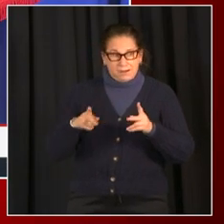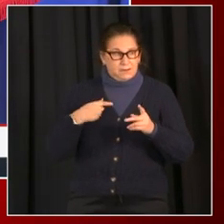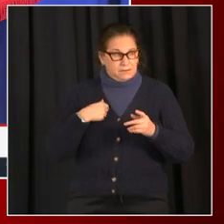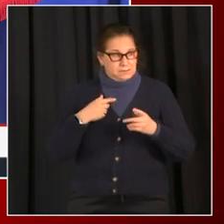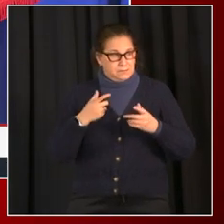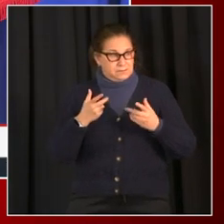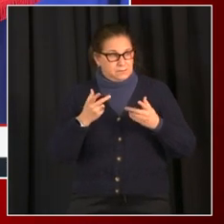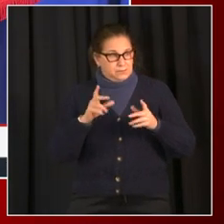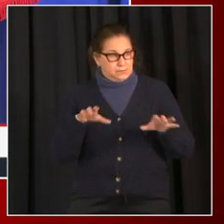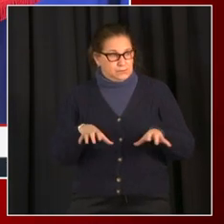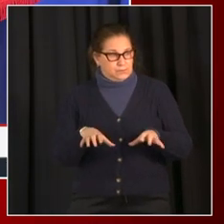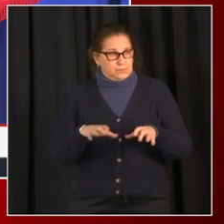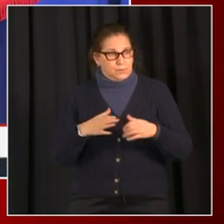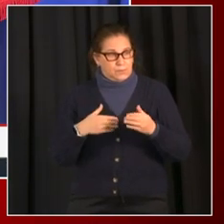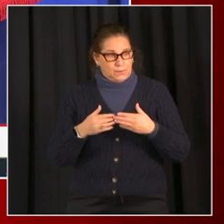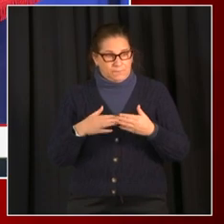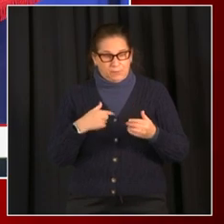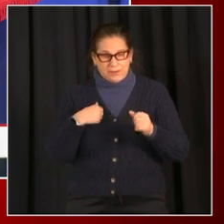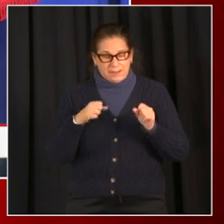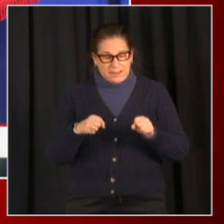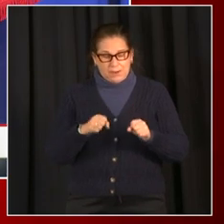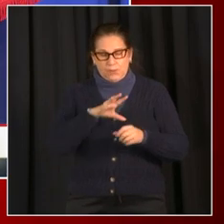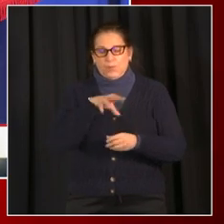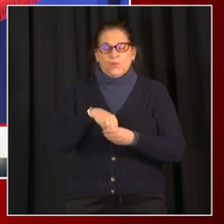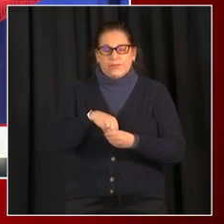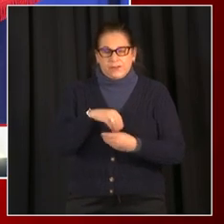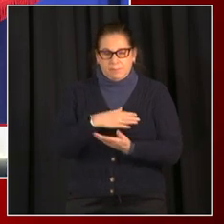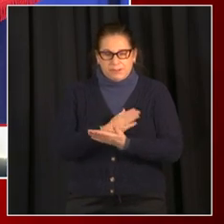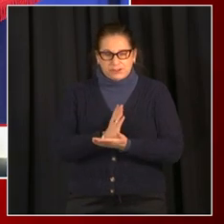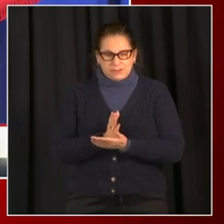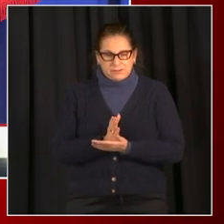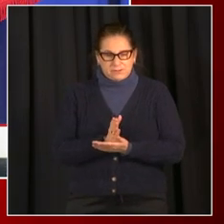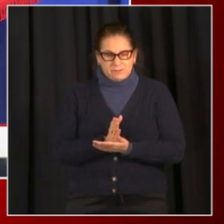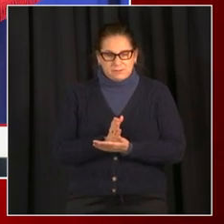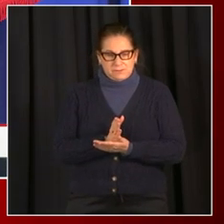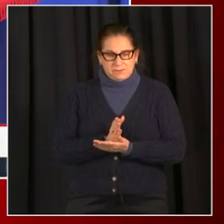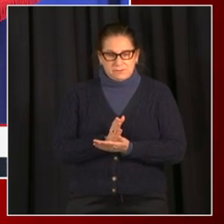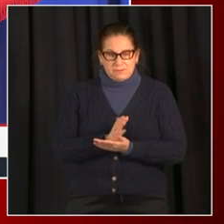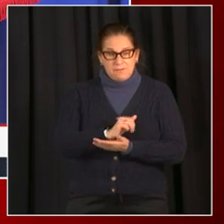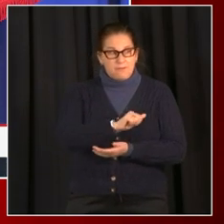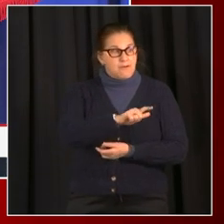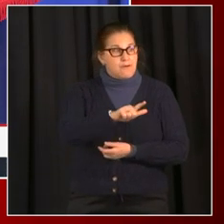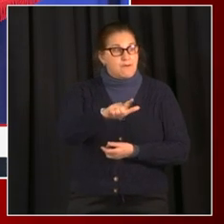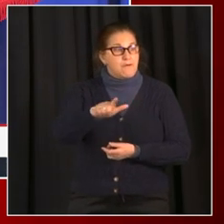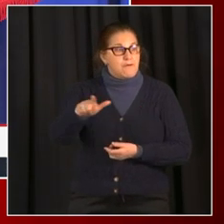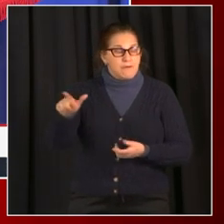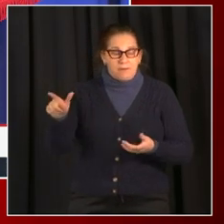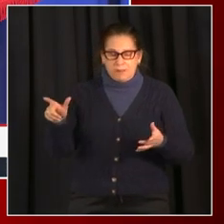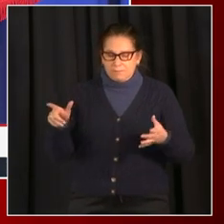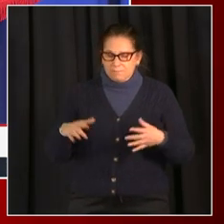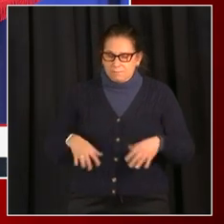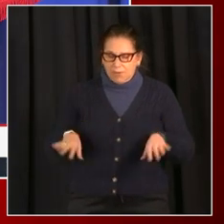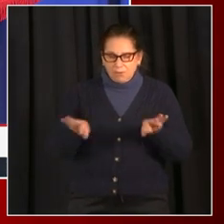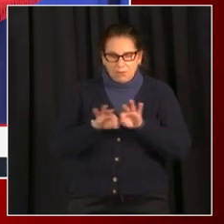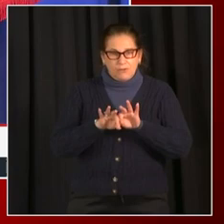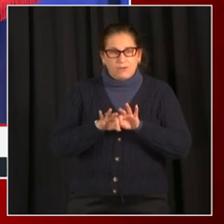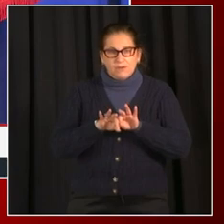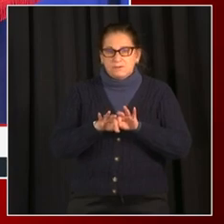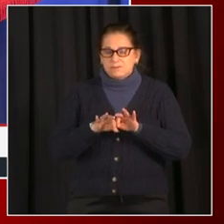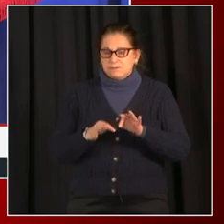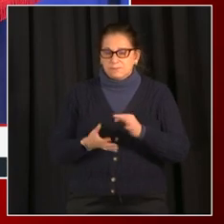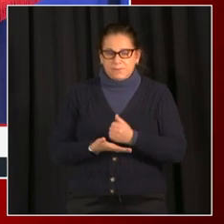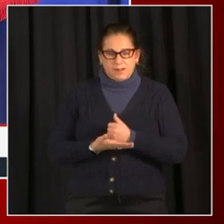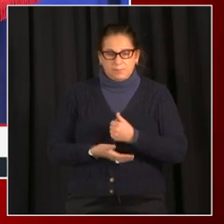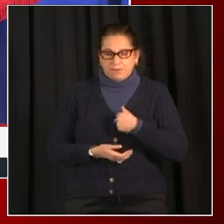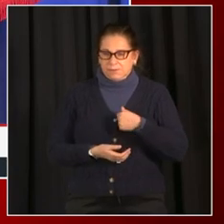important, mission critical, and all of those things that help us be the great city are going to help